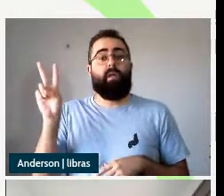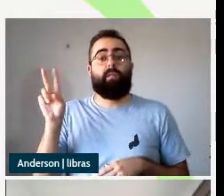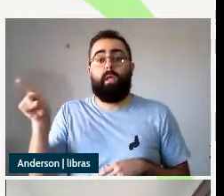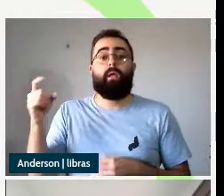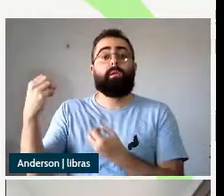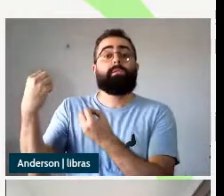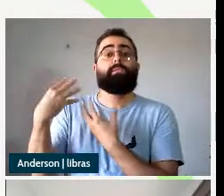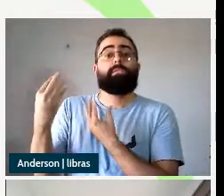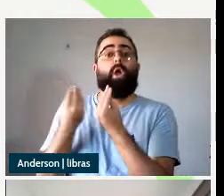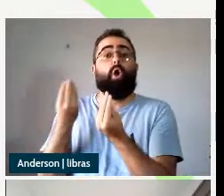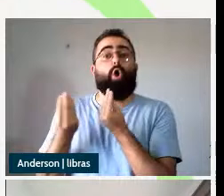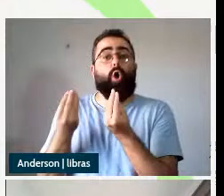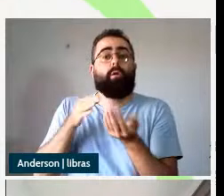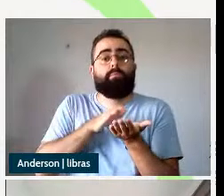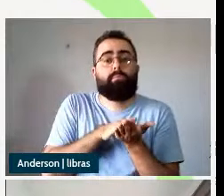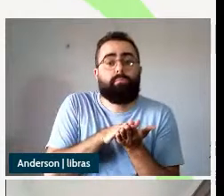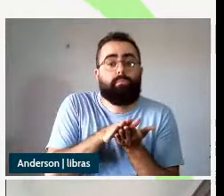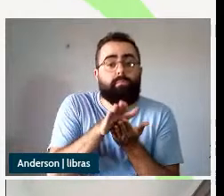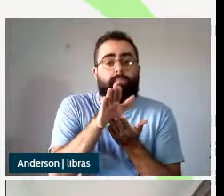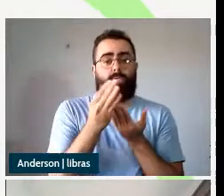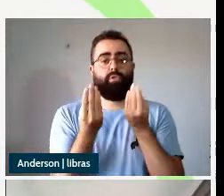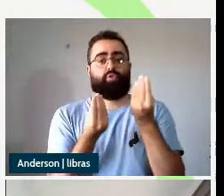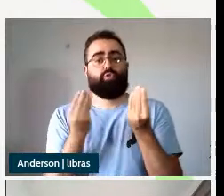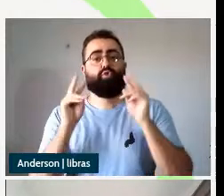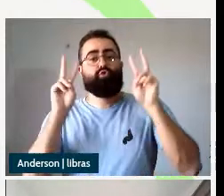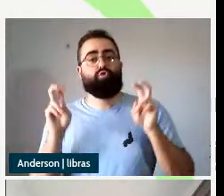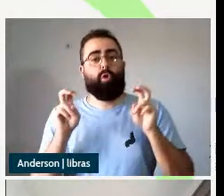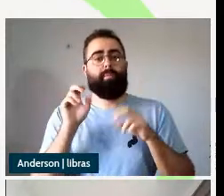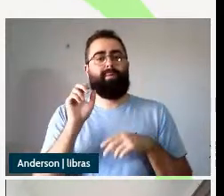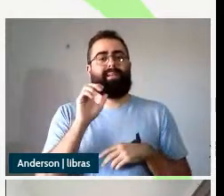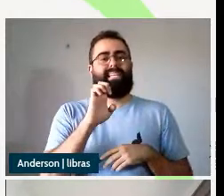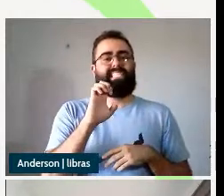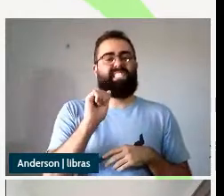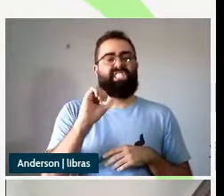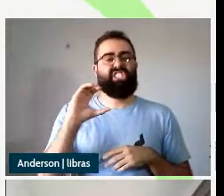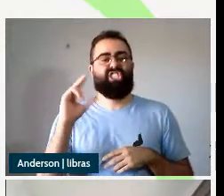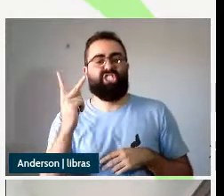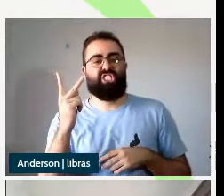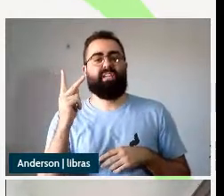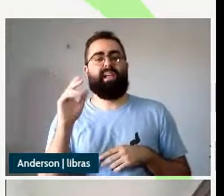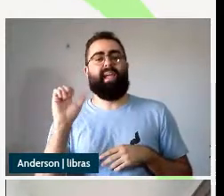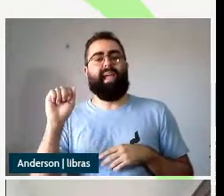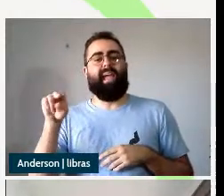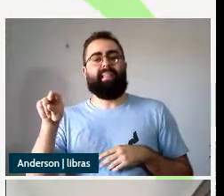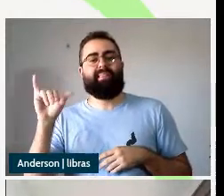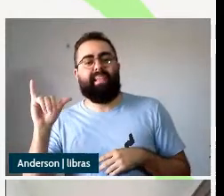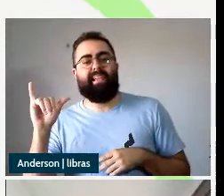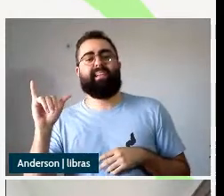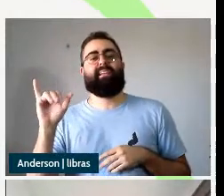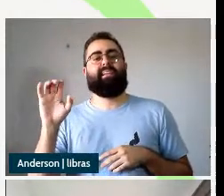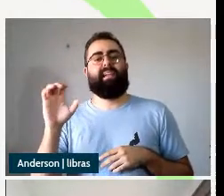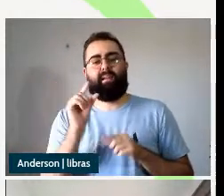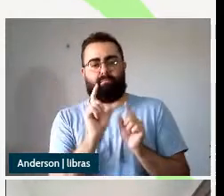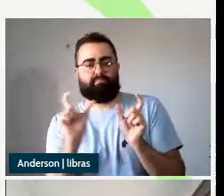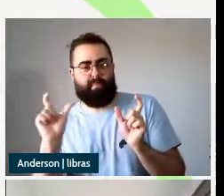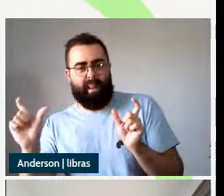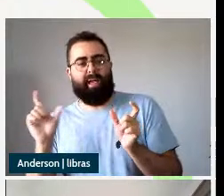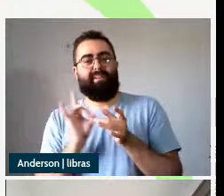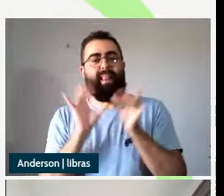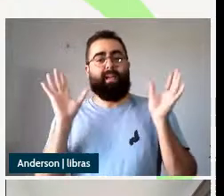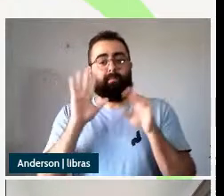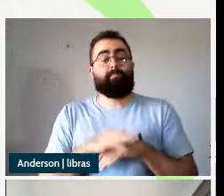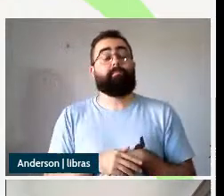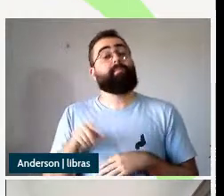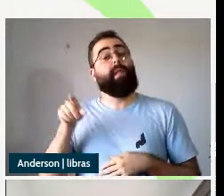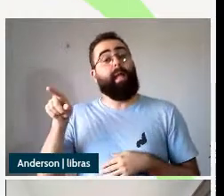Each, Every, Any, and All. And some of the things that I'm going to talk about were not really central for Vendler, but he